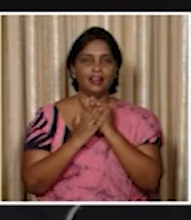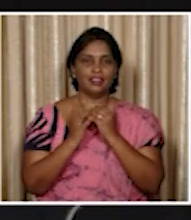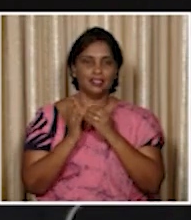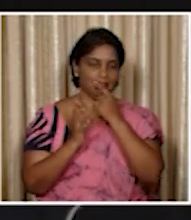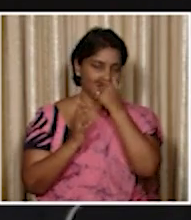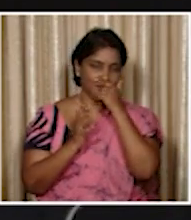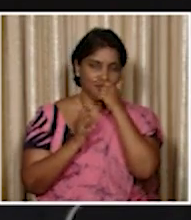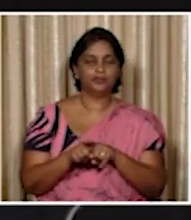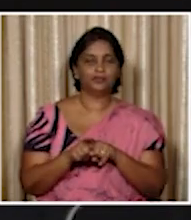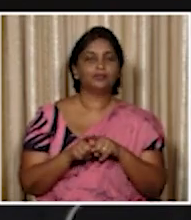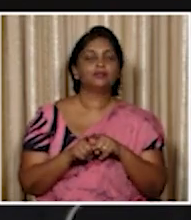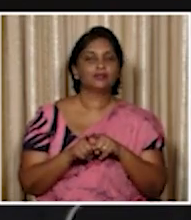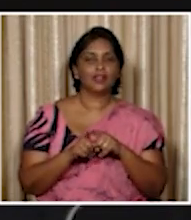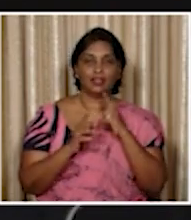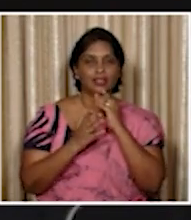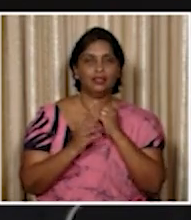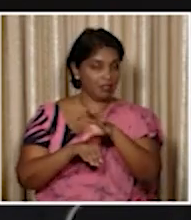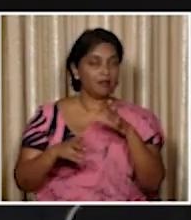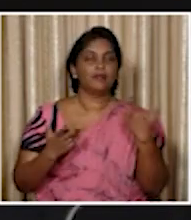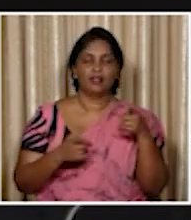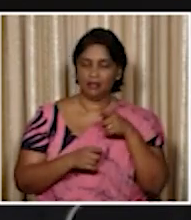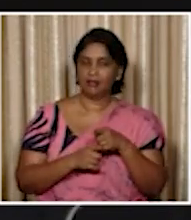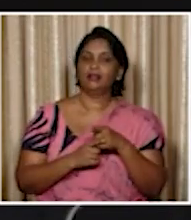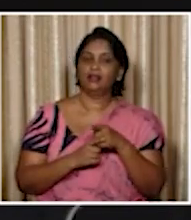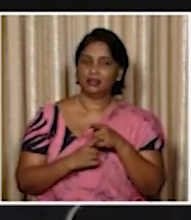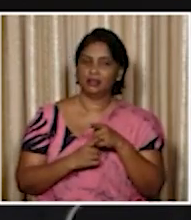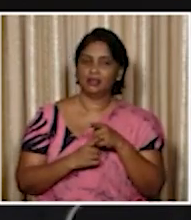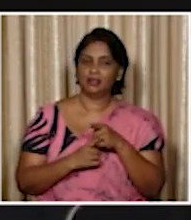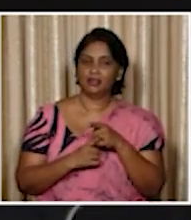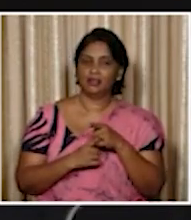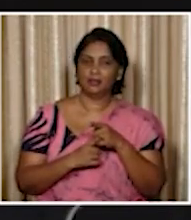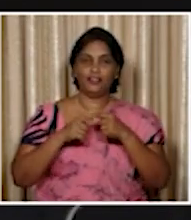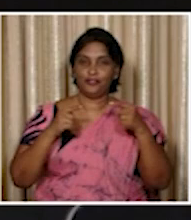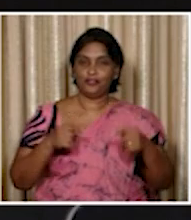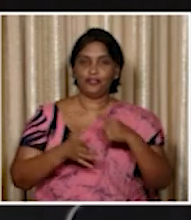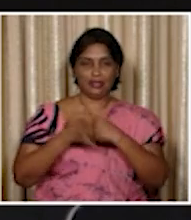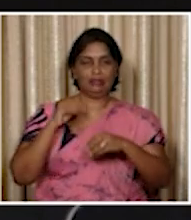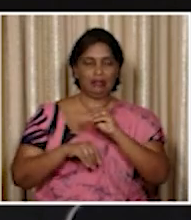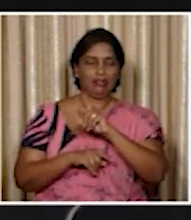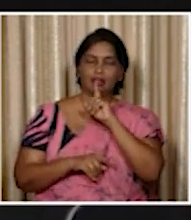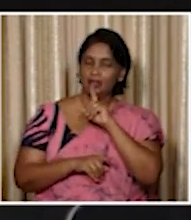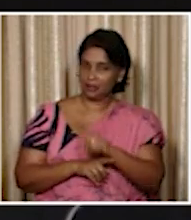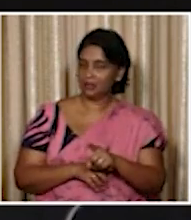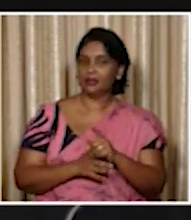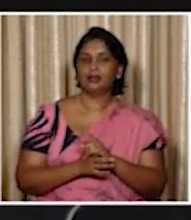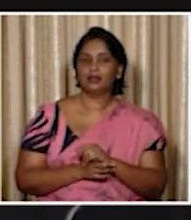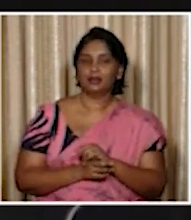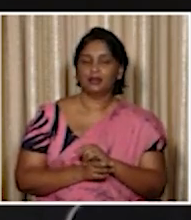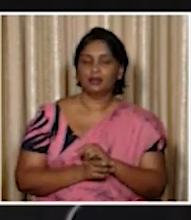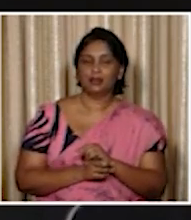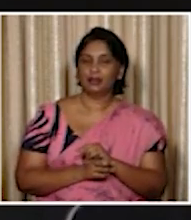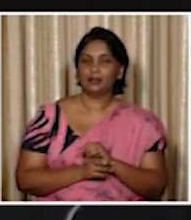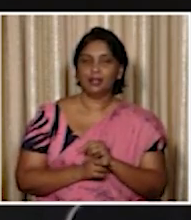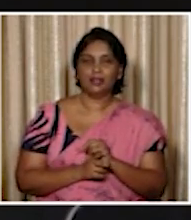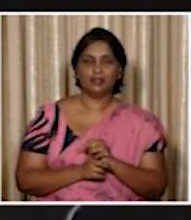votes against the motion that was there, or rather the request by the President to appoint a